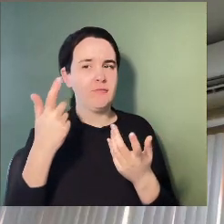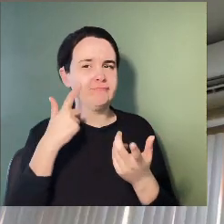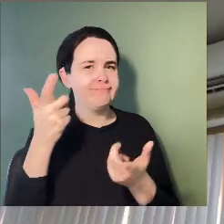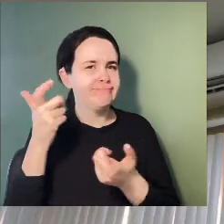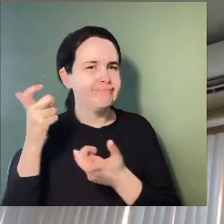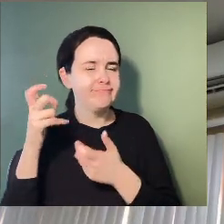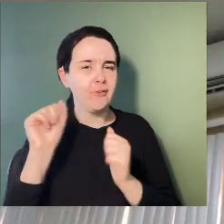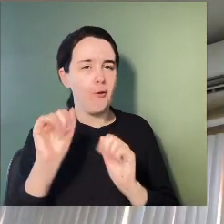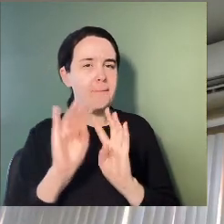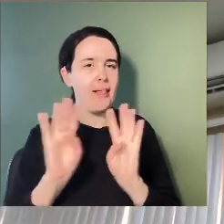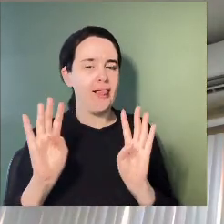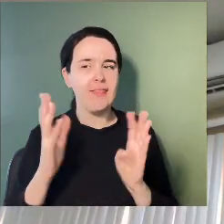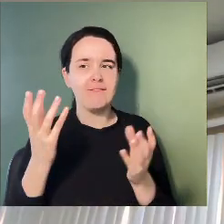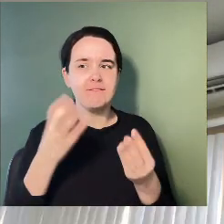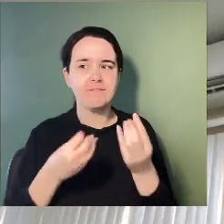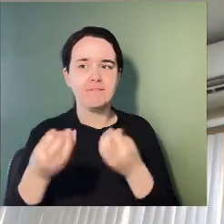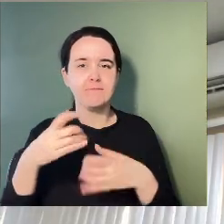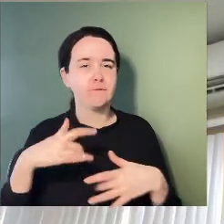on that.